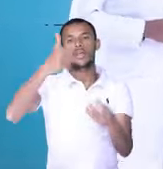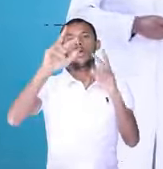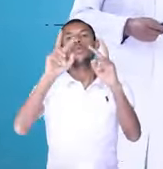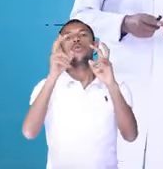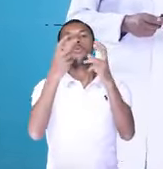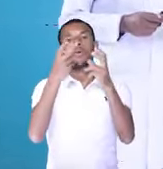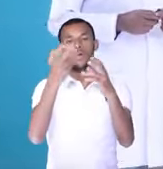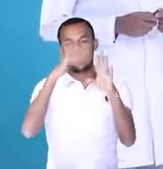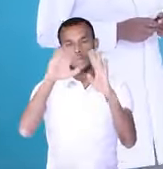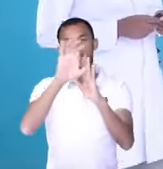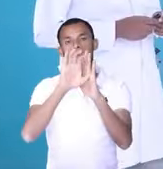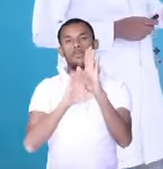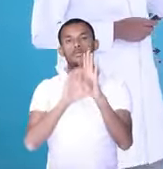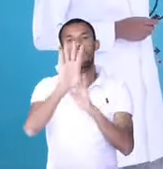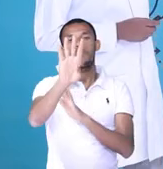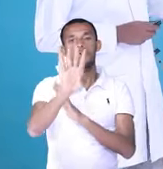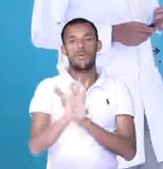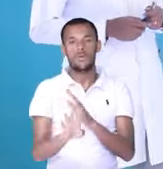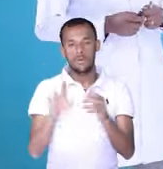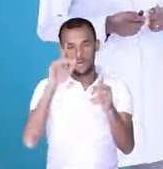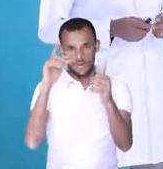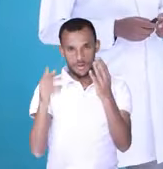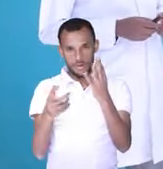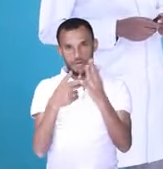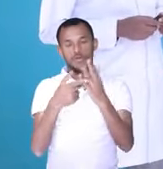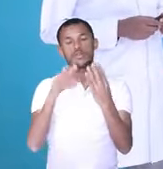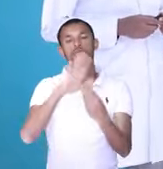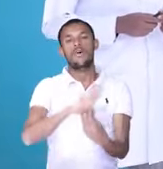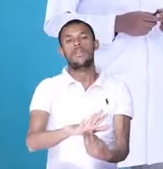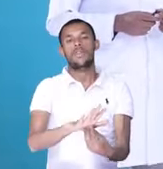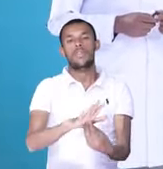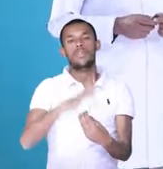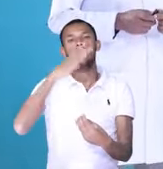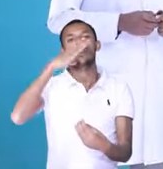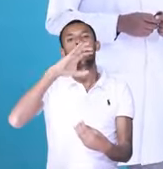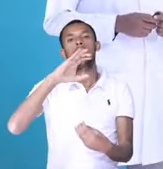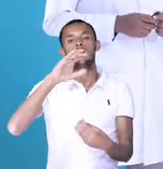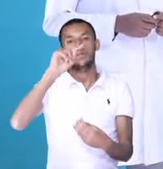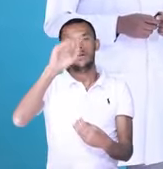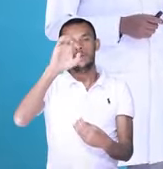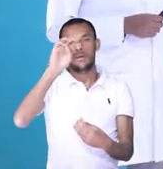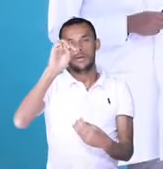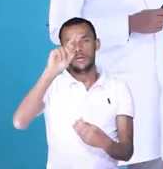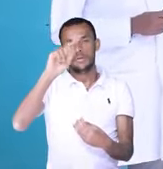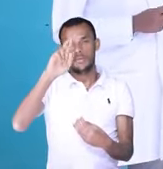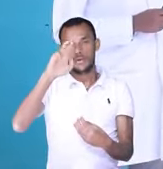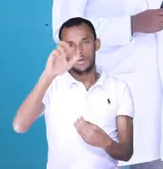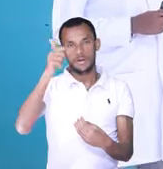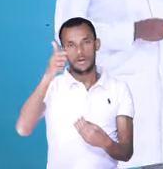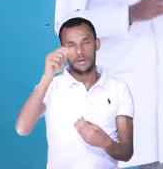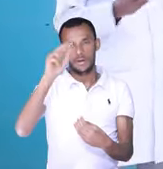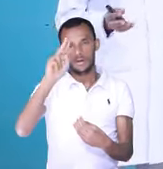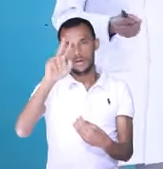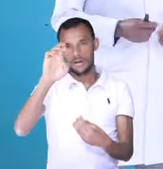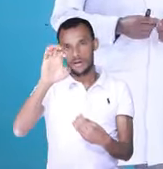for in chapter 4. The fourth factor is temperature of reactants. Temperature